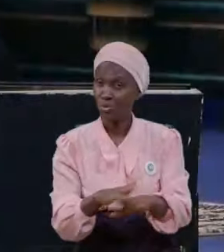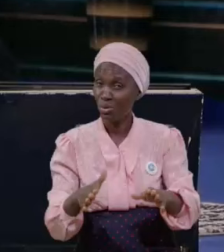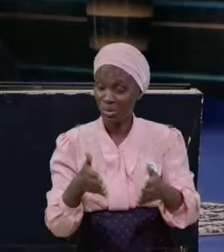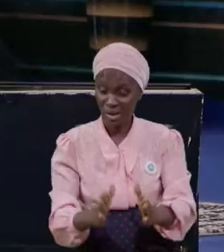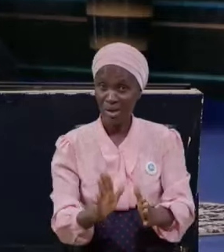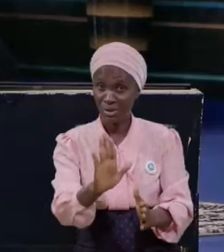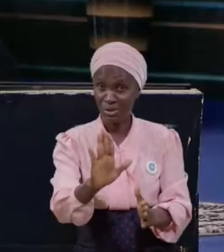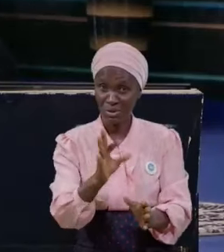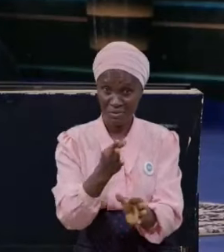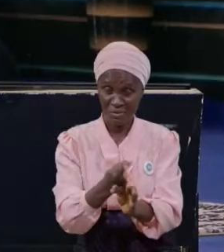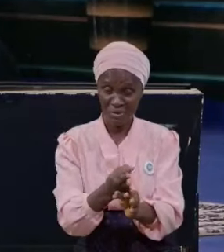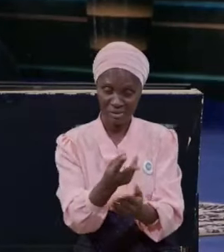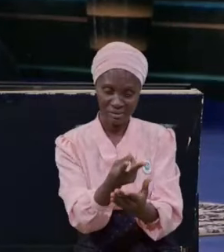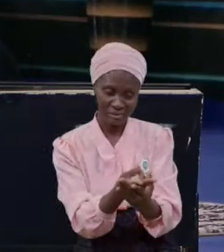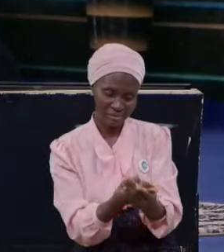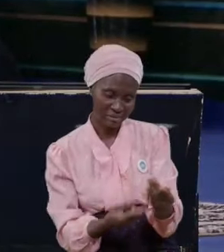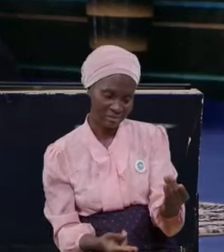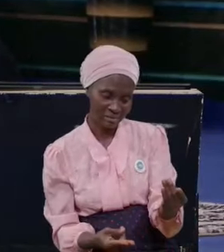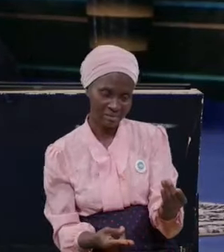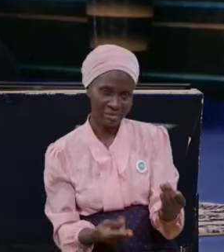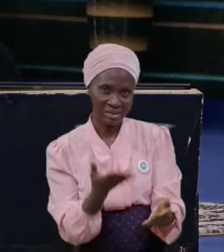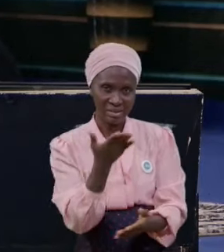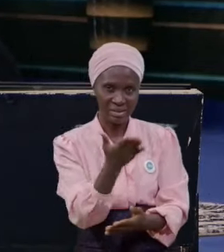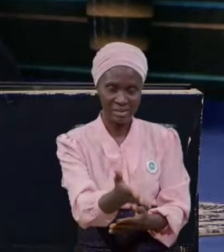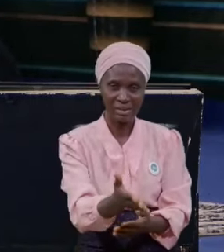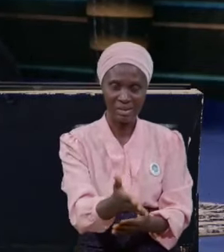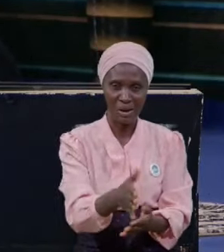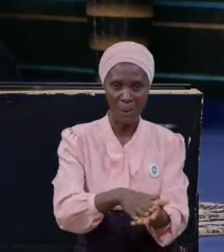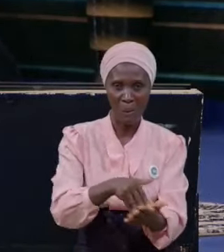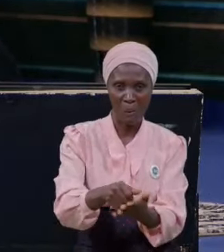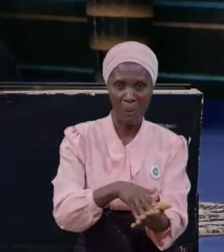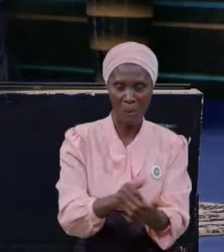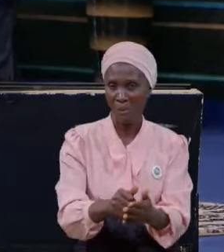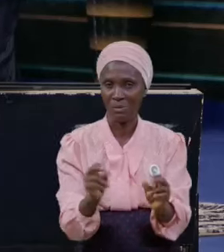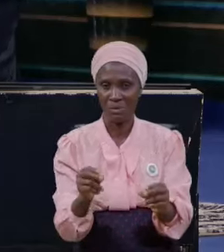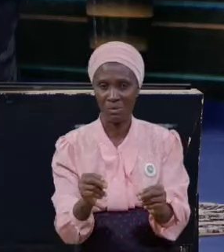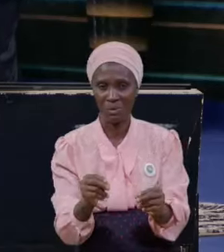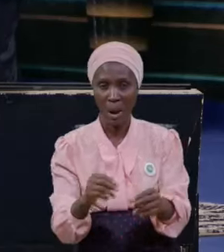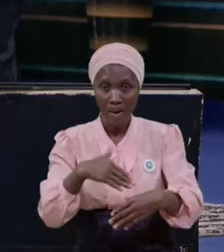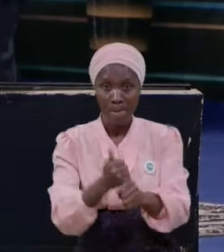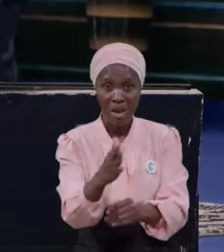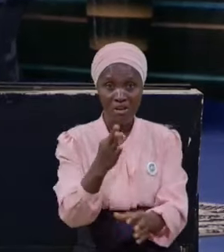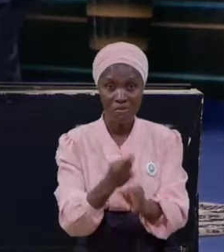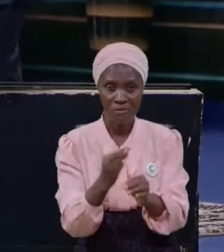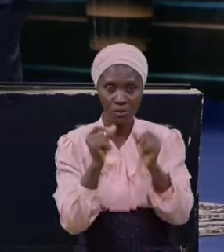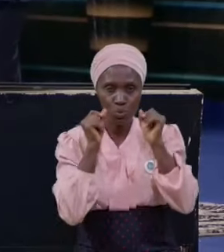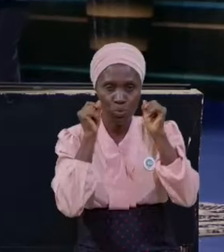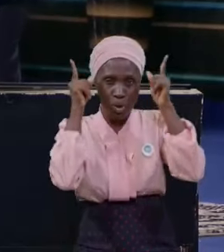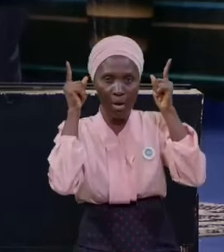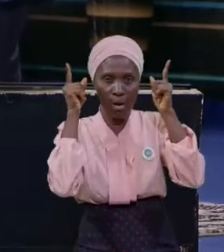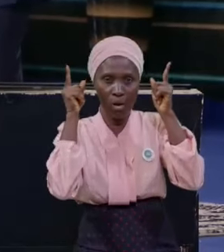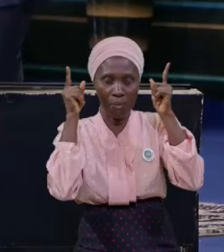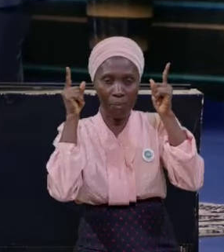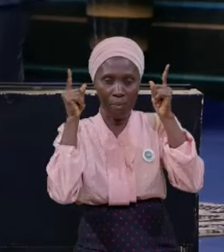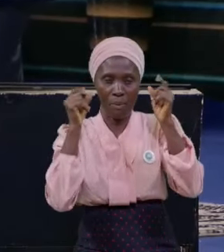up. I said, wake it up. Yeah. And you put action to your faith. And what